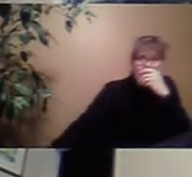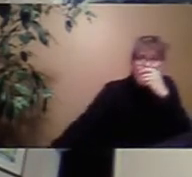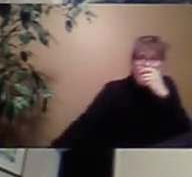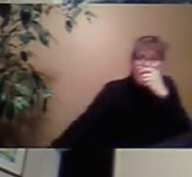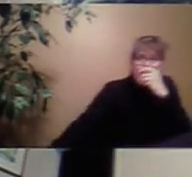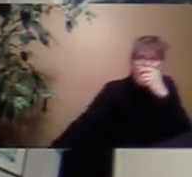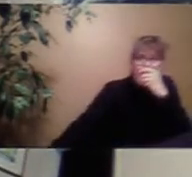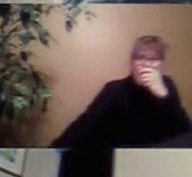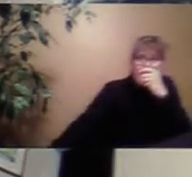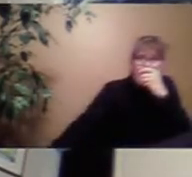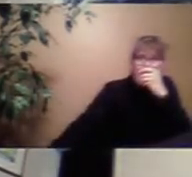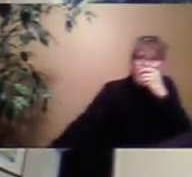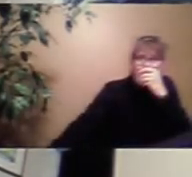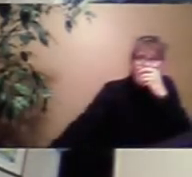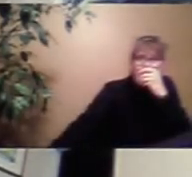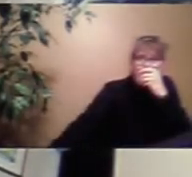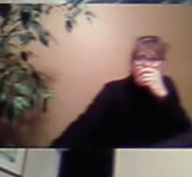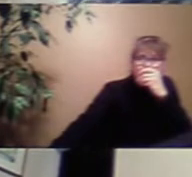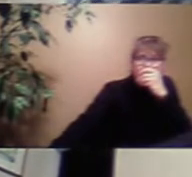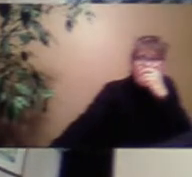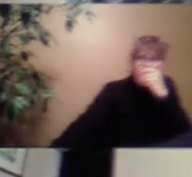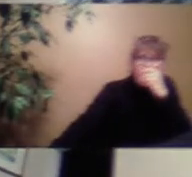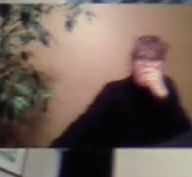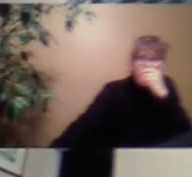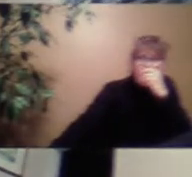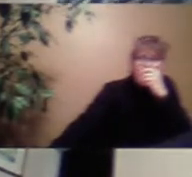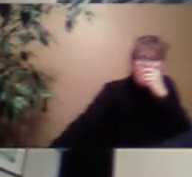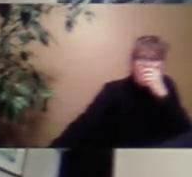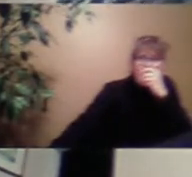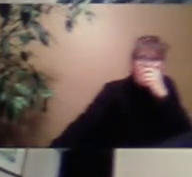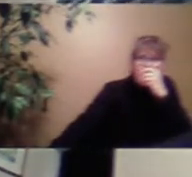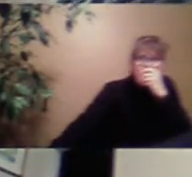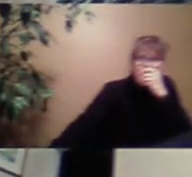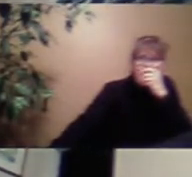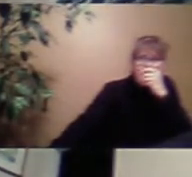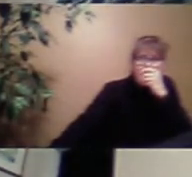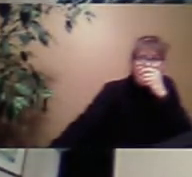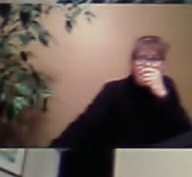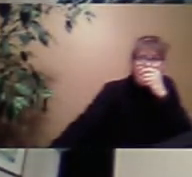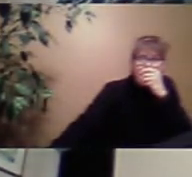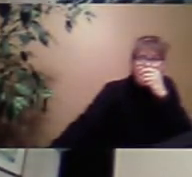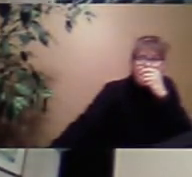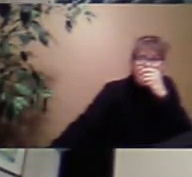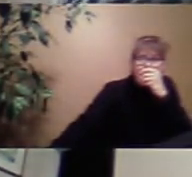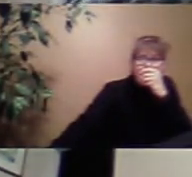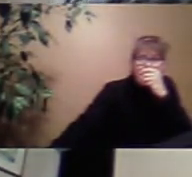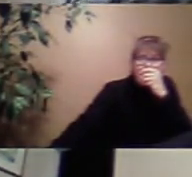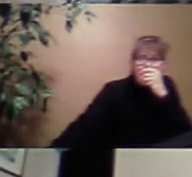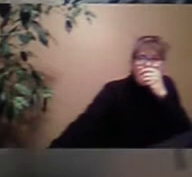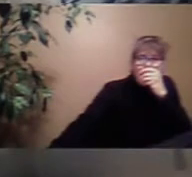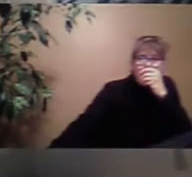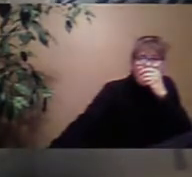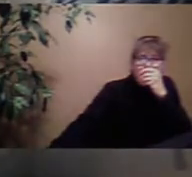I'll give way to some other questions that might want to be asked by other people. I just want to make it clear for Ms. Chiarello, the city